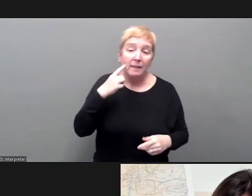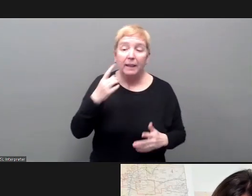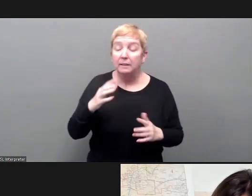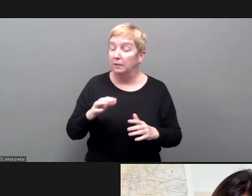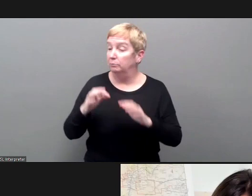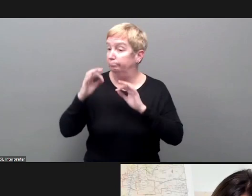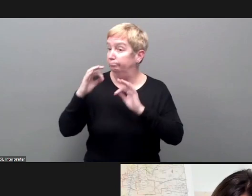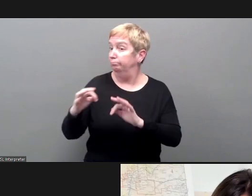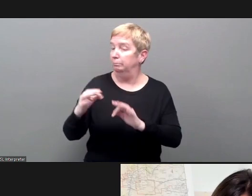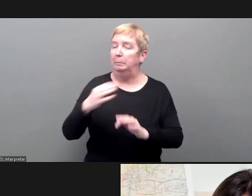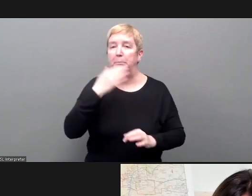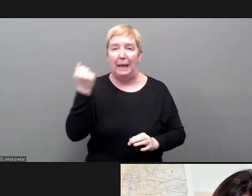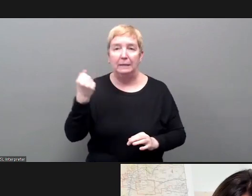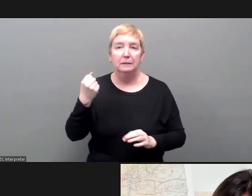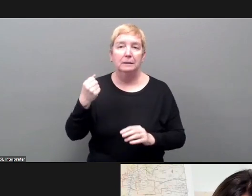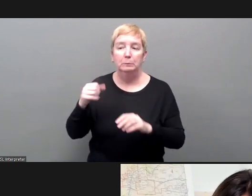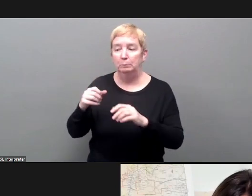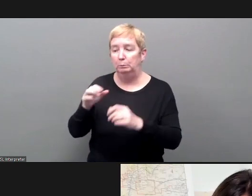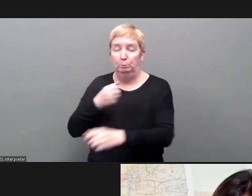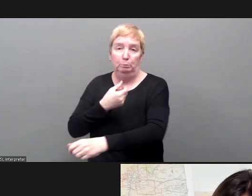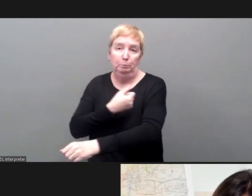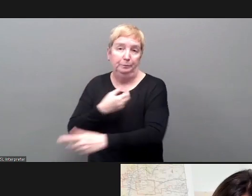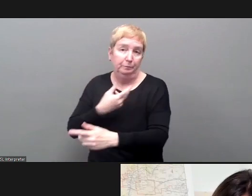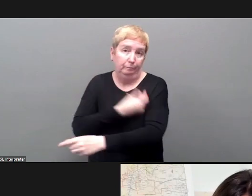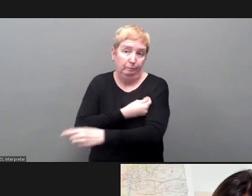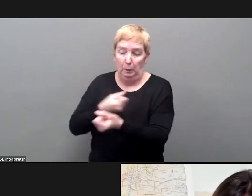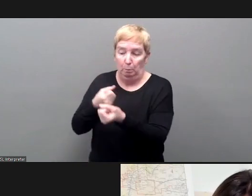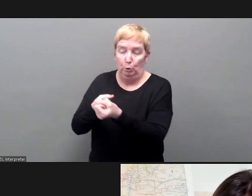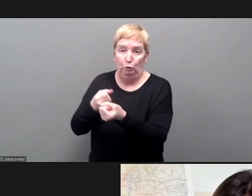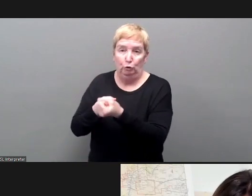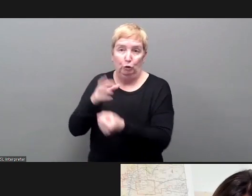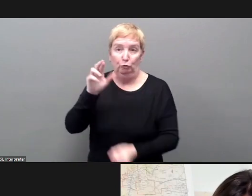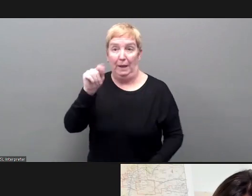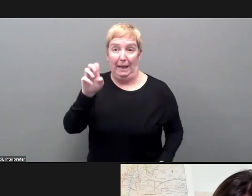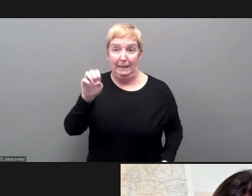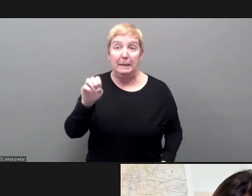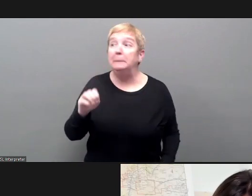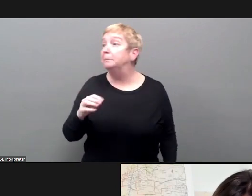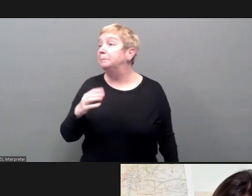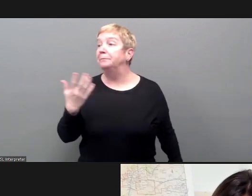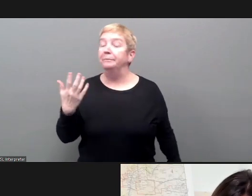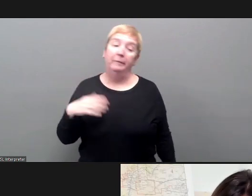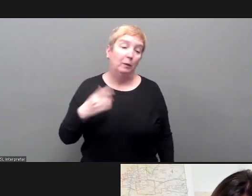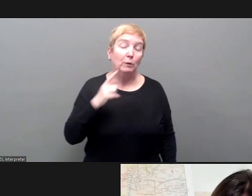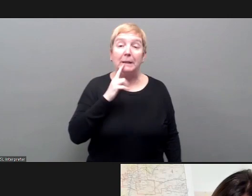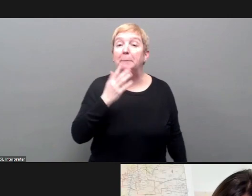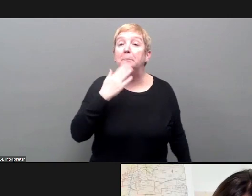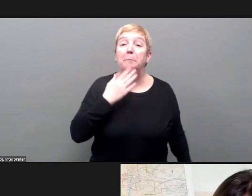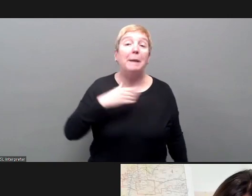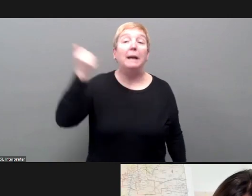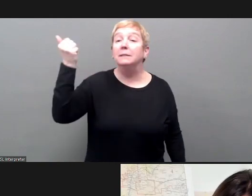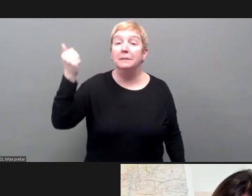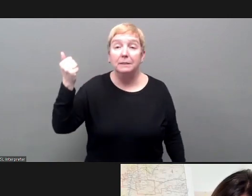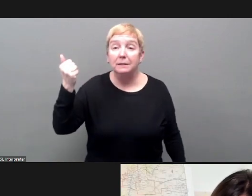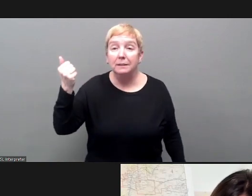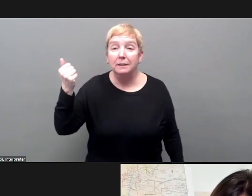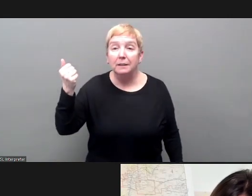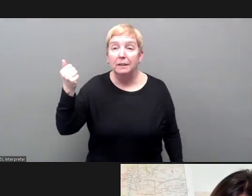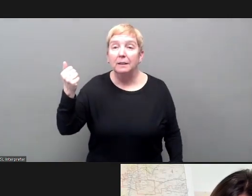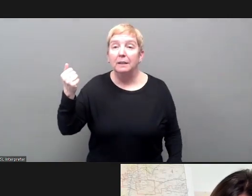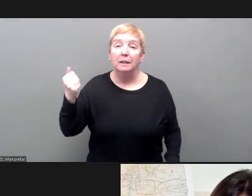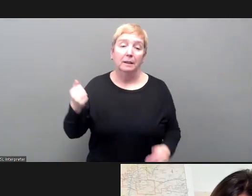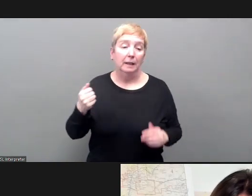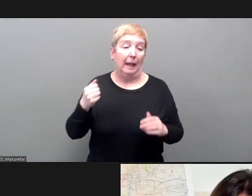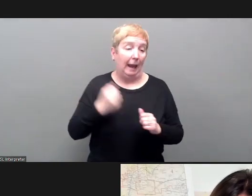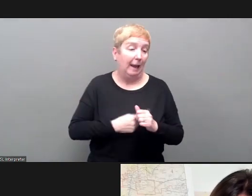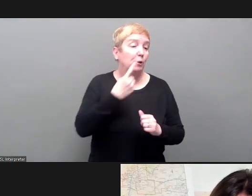like to see in the state. And I'm not being facetious. It would be that everyone who's completed their primary series gets a booster this coming